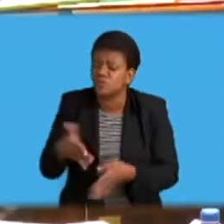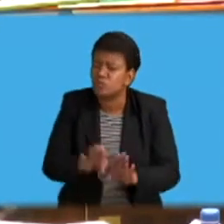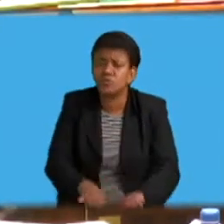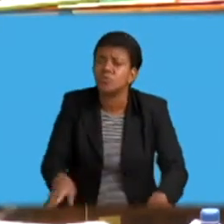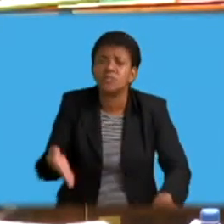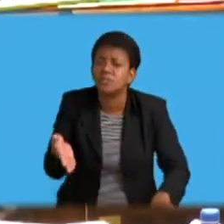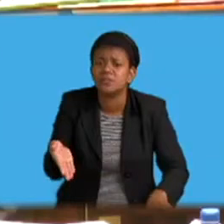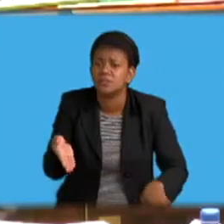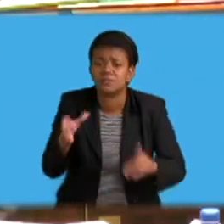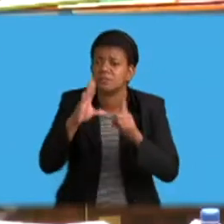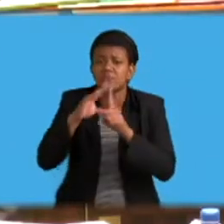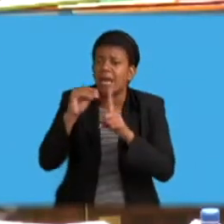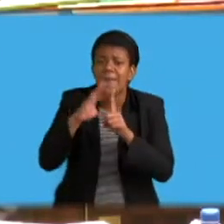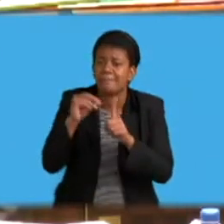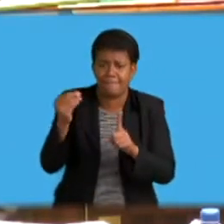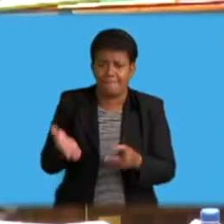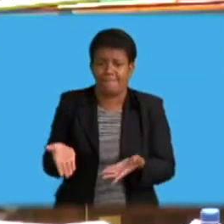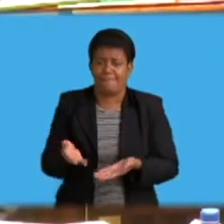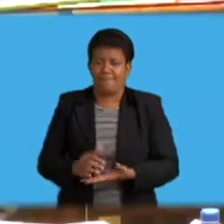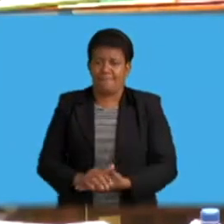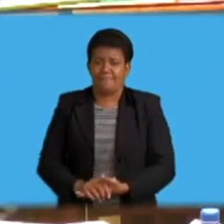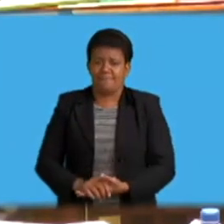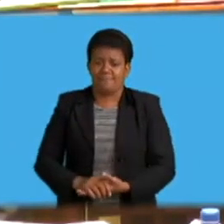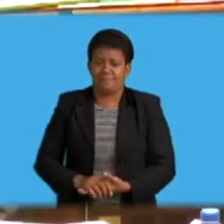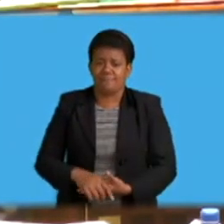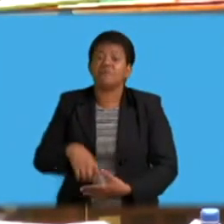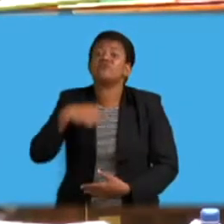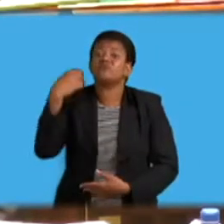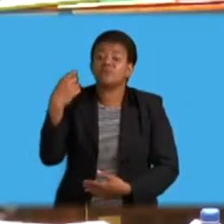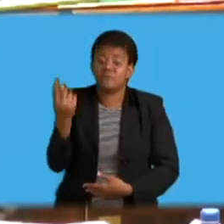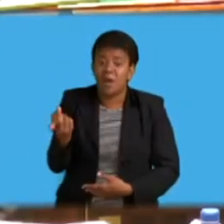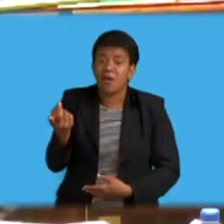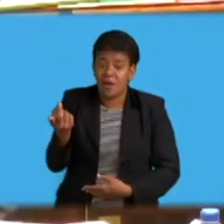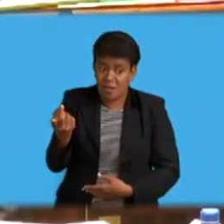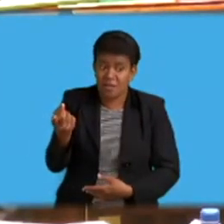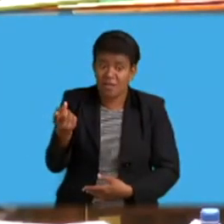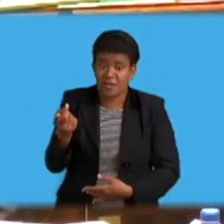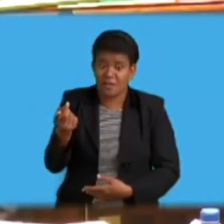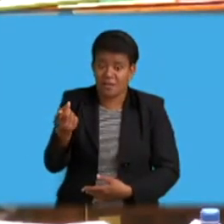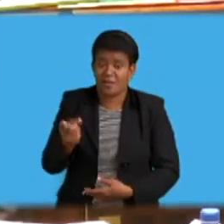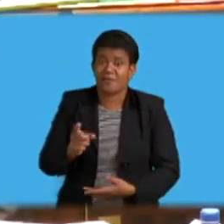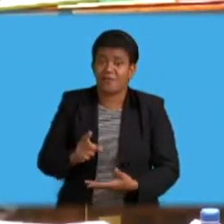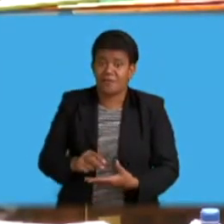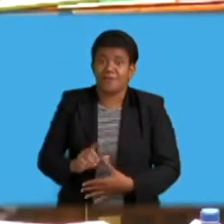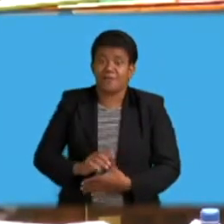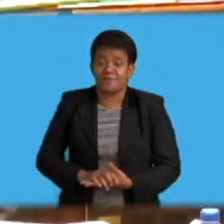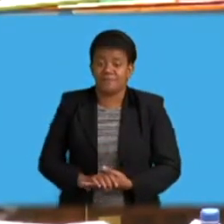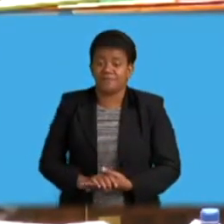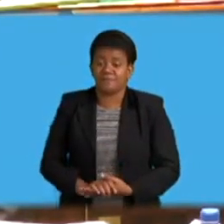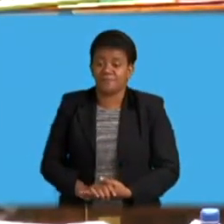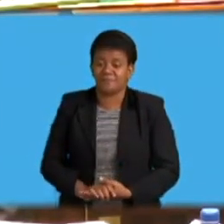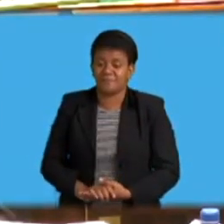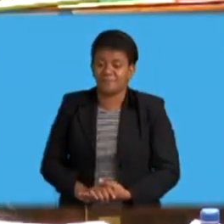of tomorrow where the elders have been through. Thank you. Thank you.